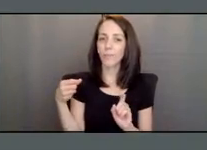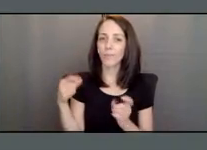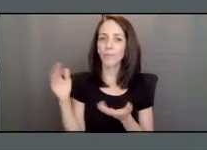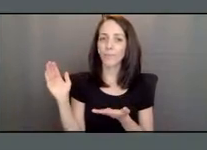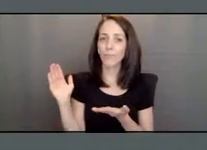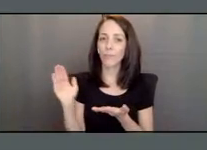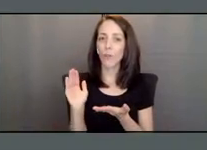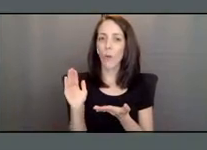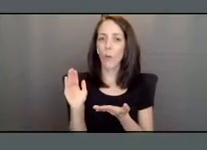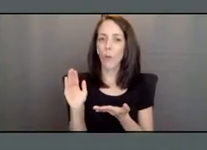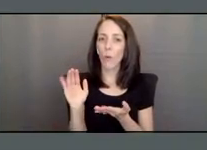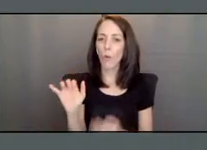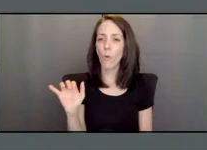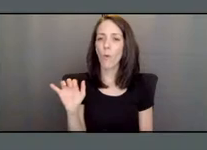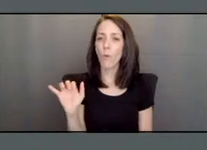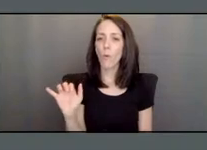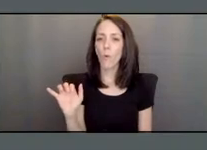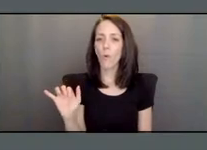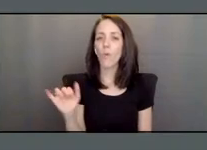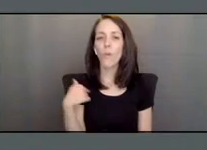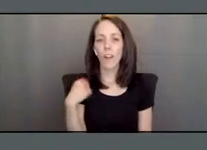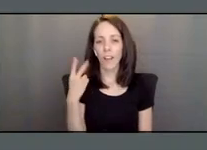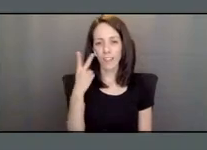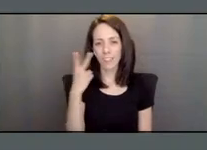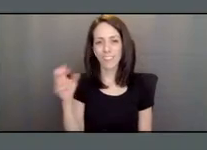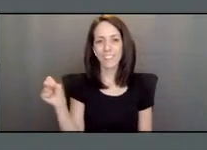Okay. Yes.